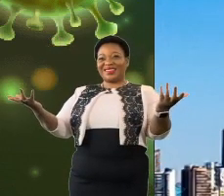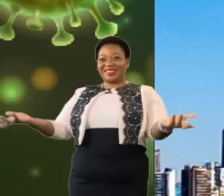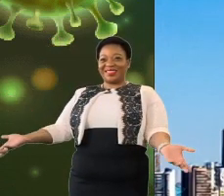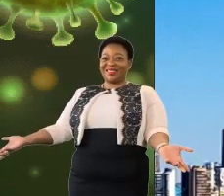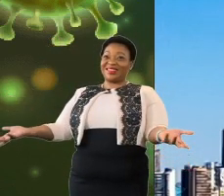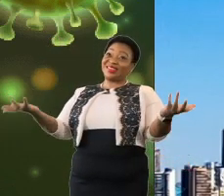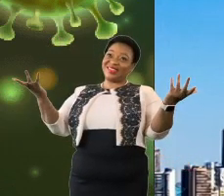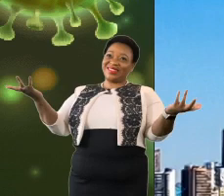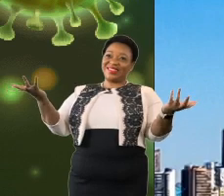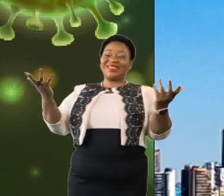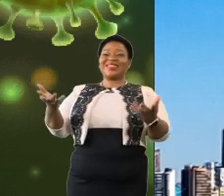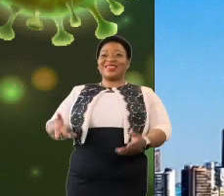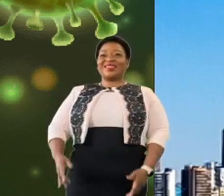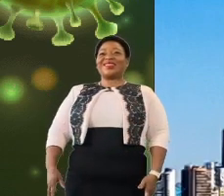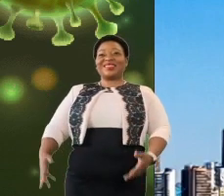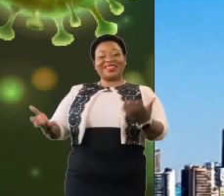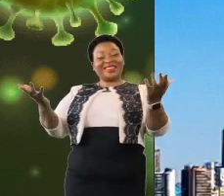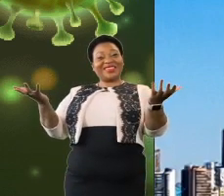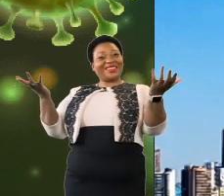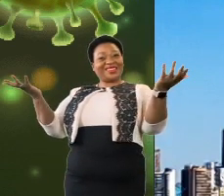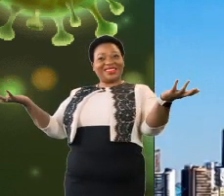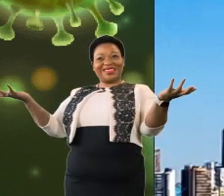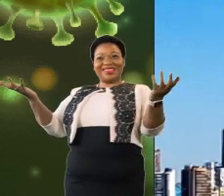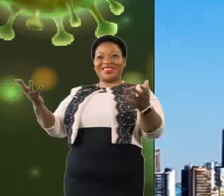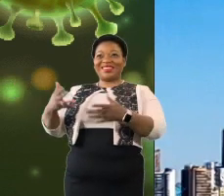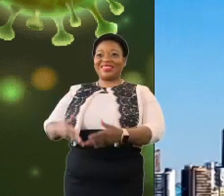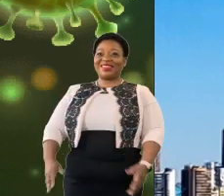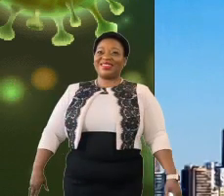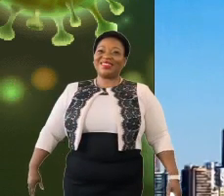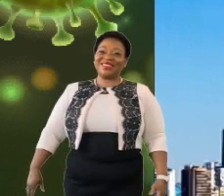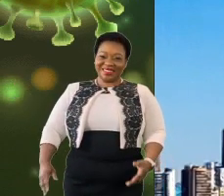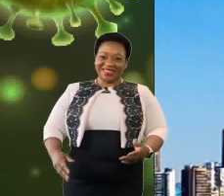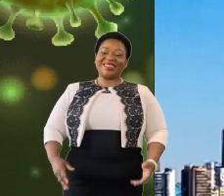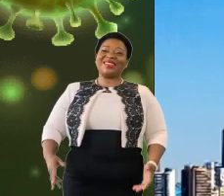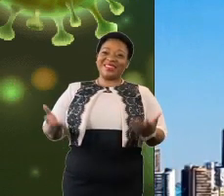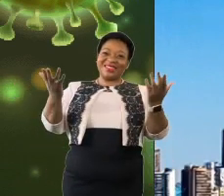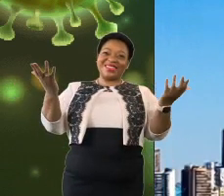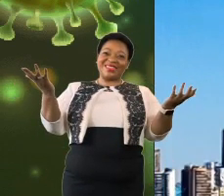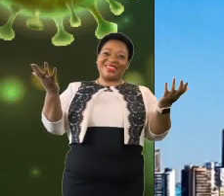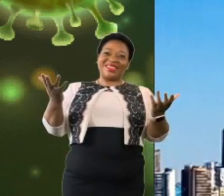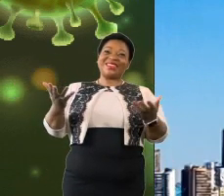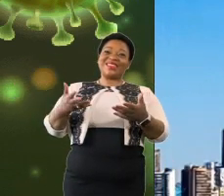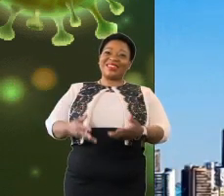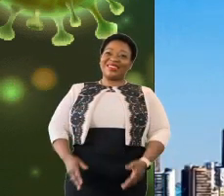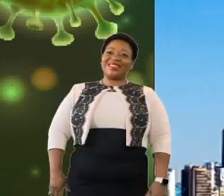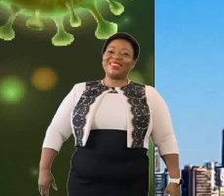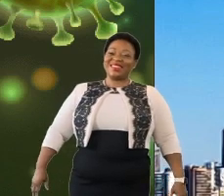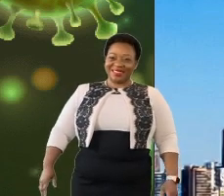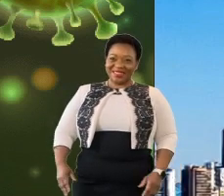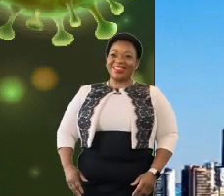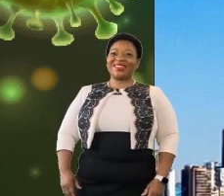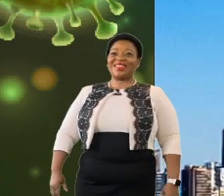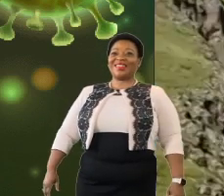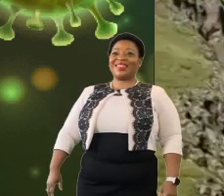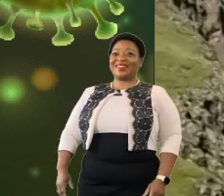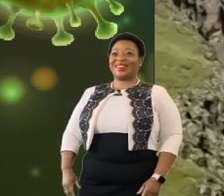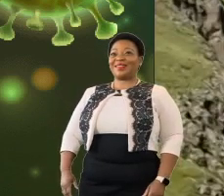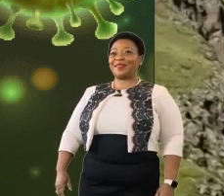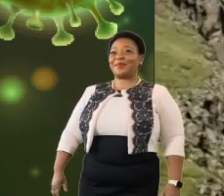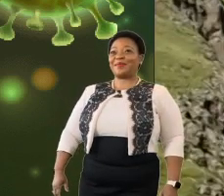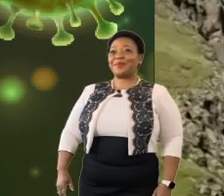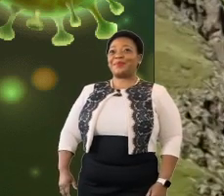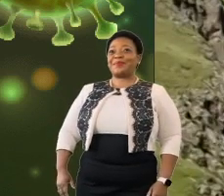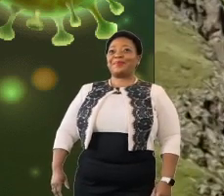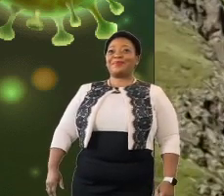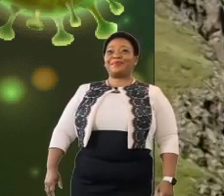through. That's what I would recommend, Freaky, and then once he's done, then we can then go straight into the document. No problem,